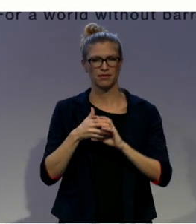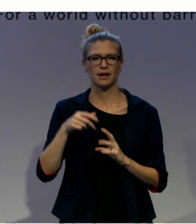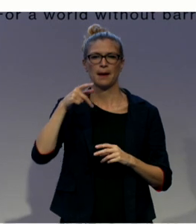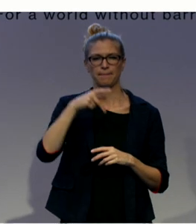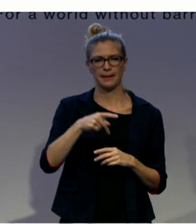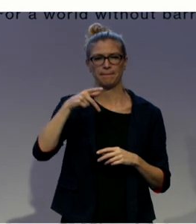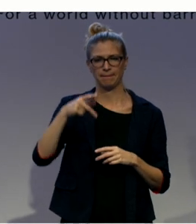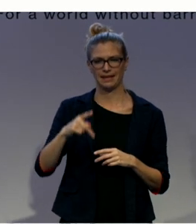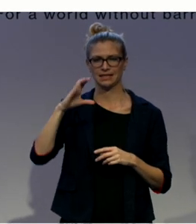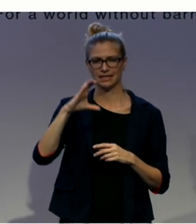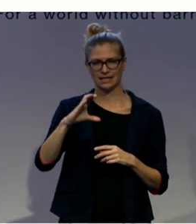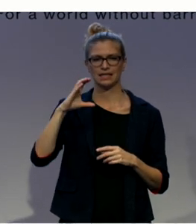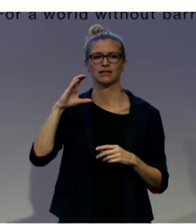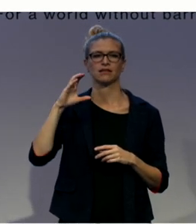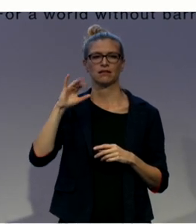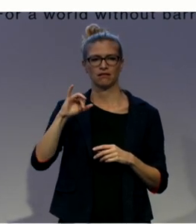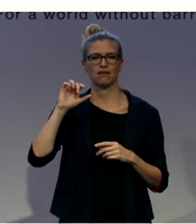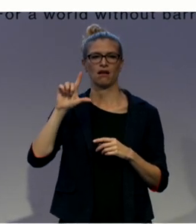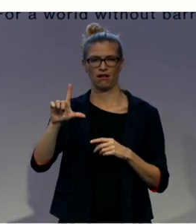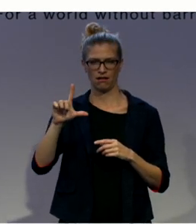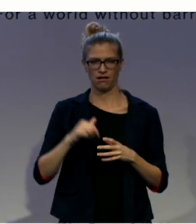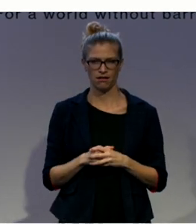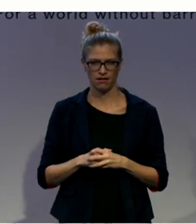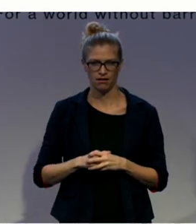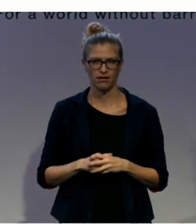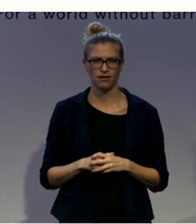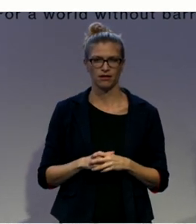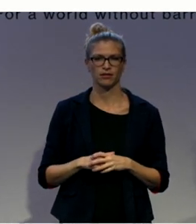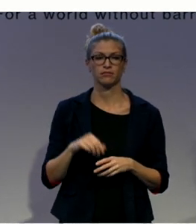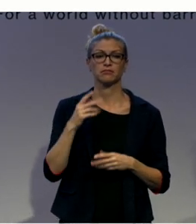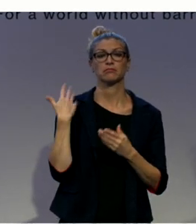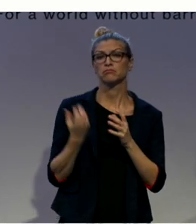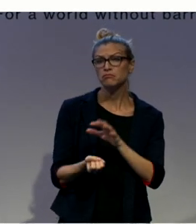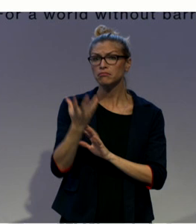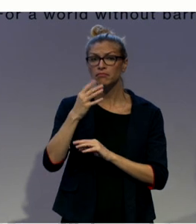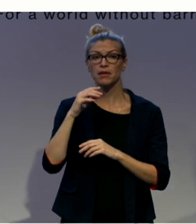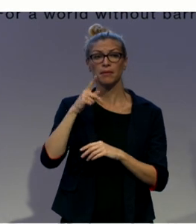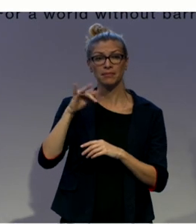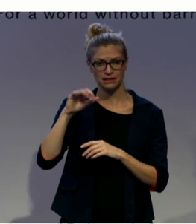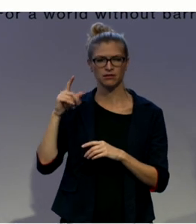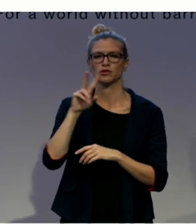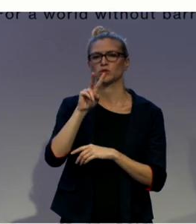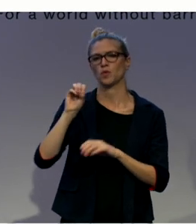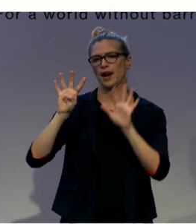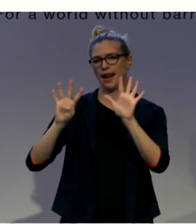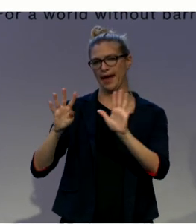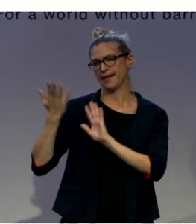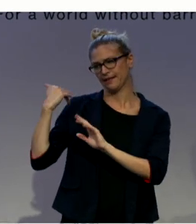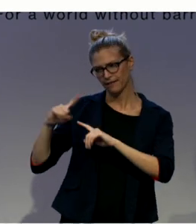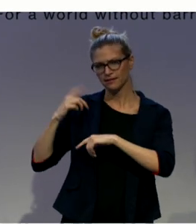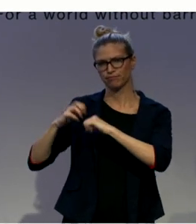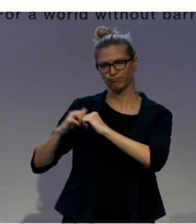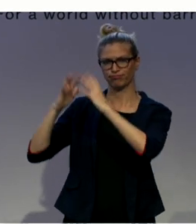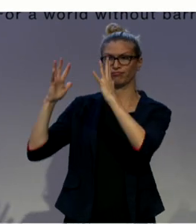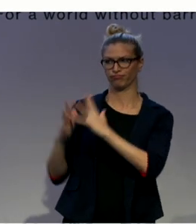PPCIL is established in 2009. This is the first center for promoting independent living for persons with